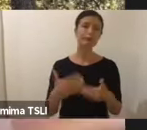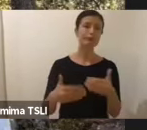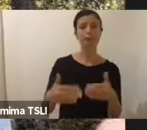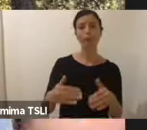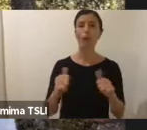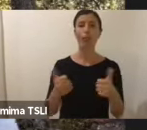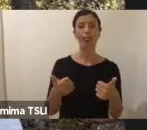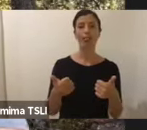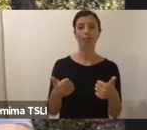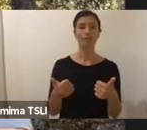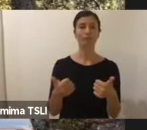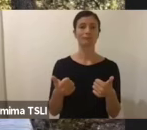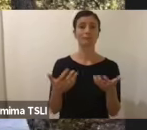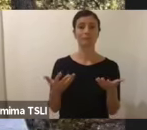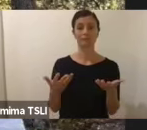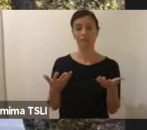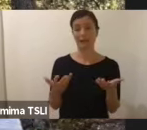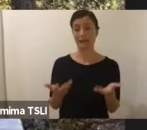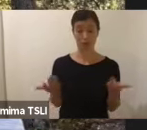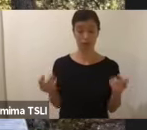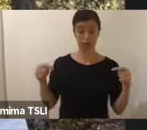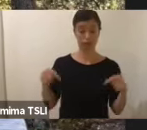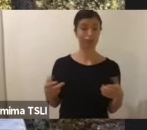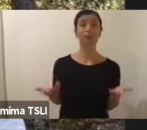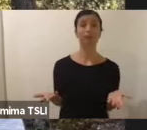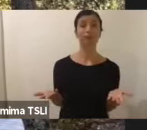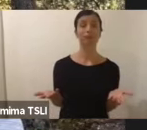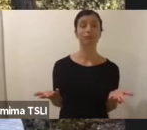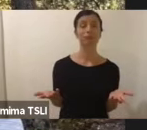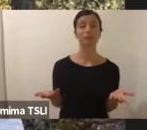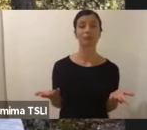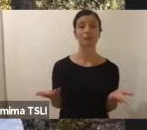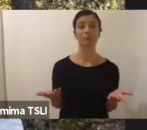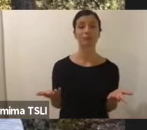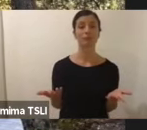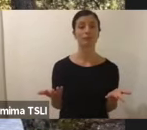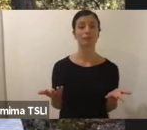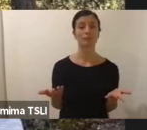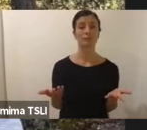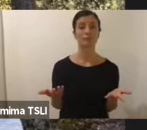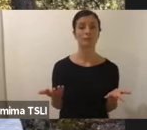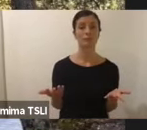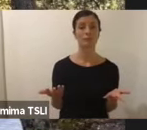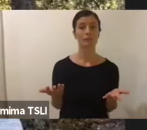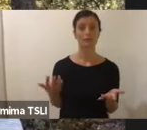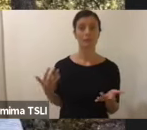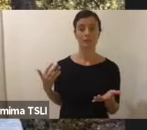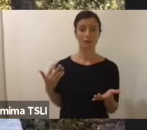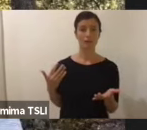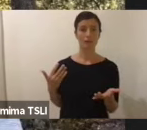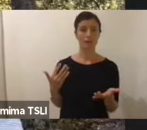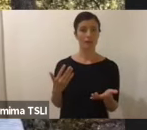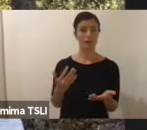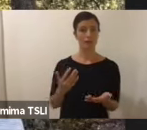here i am you know a lot of things could have gone really poorly for somebody like me